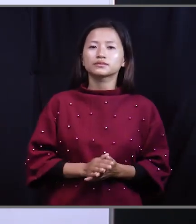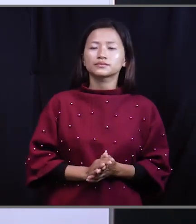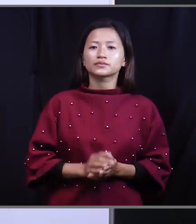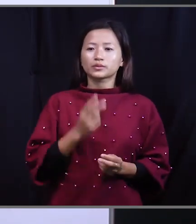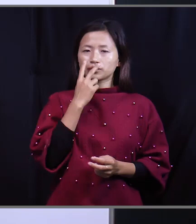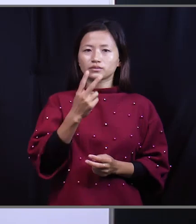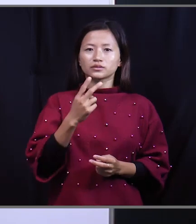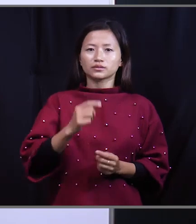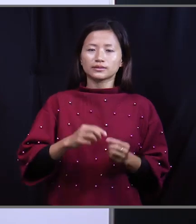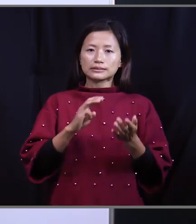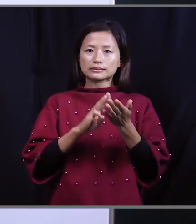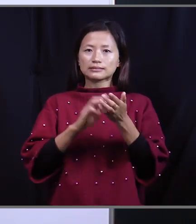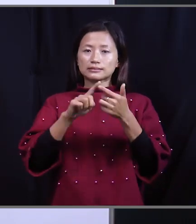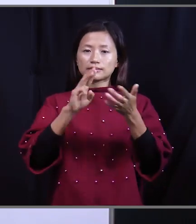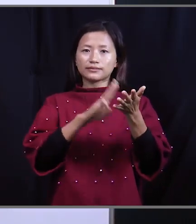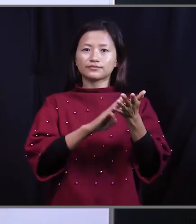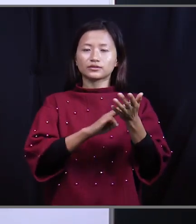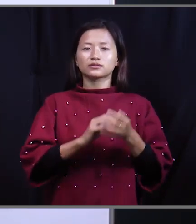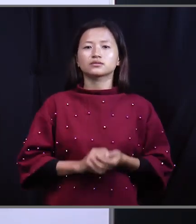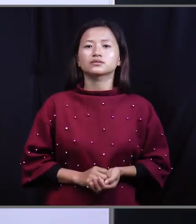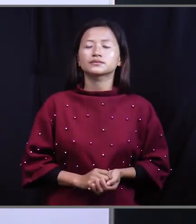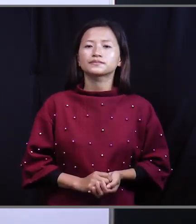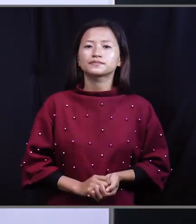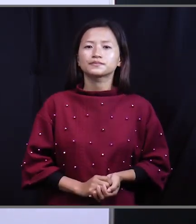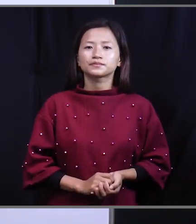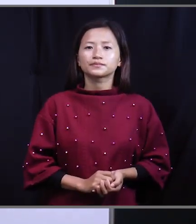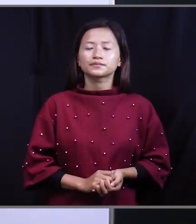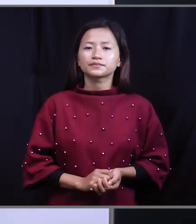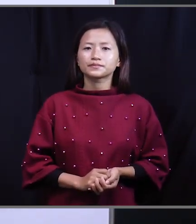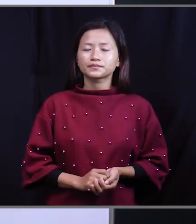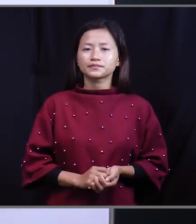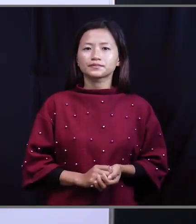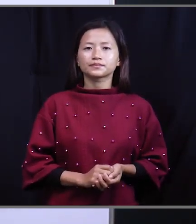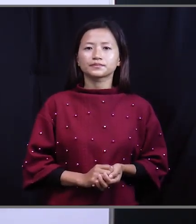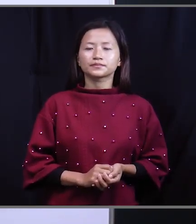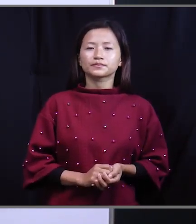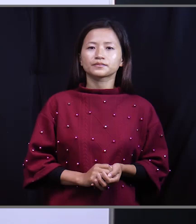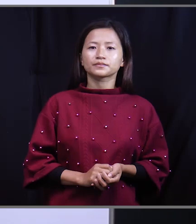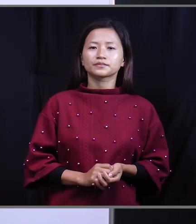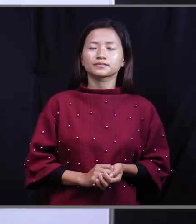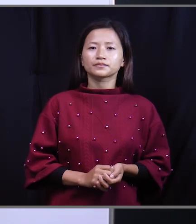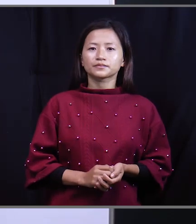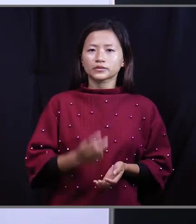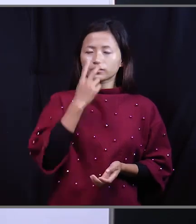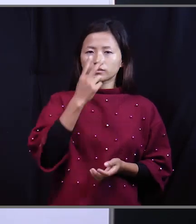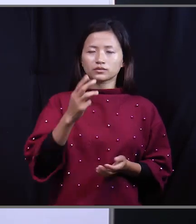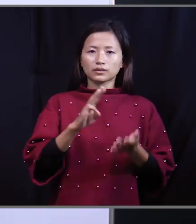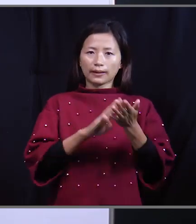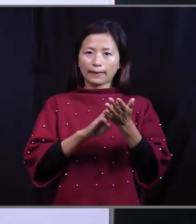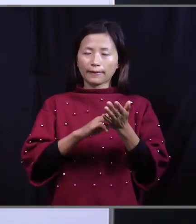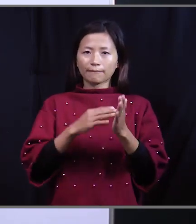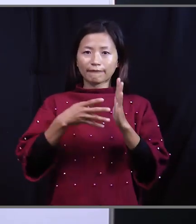When you look at the M phase, sorry, there's supposed to be an A. When you look at the M